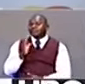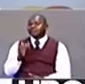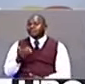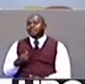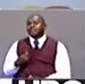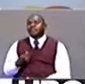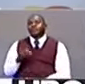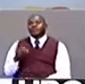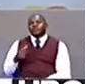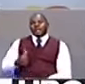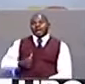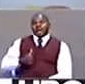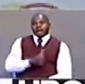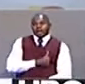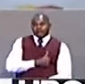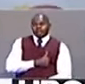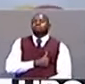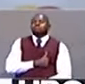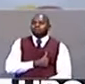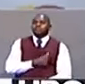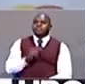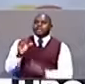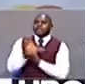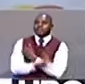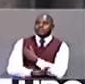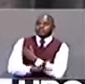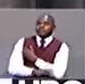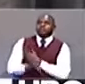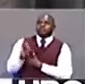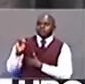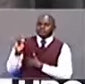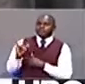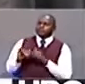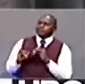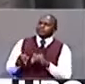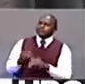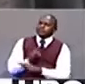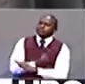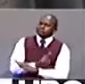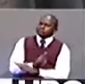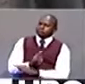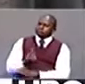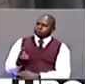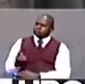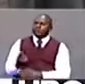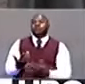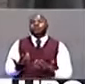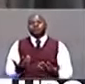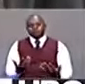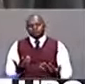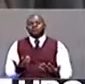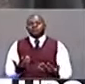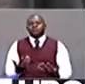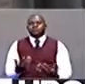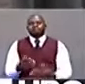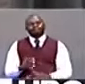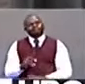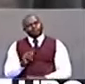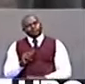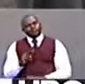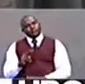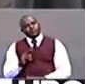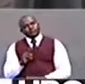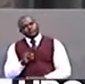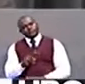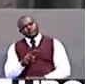in Agago, I was in the constituency, and I stayed in for about a week, and I watched the